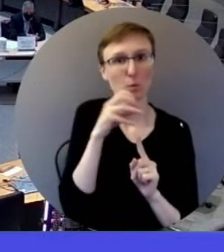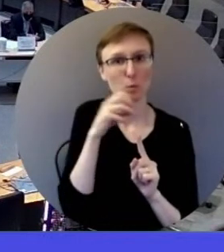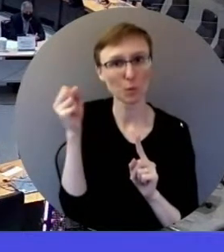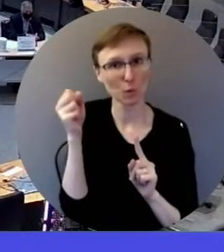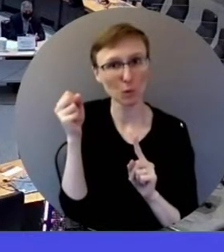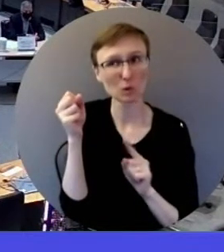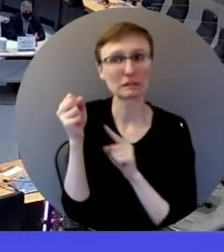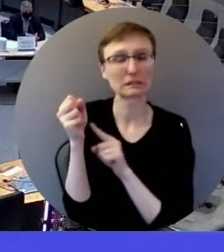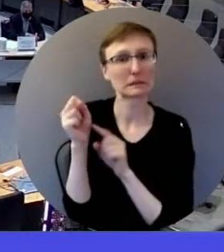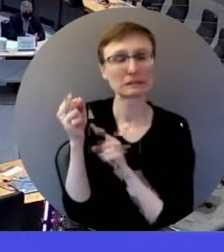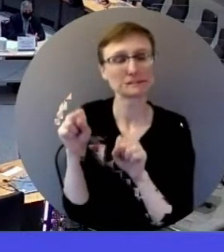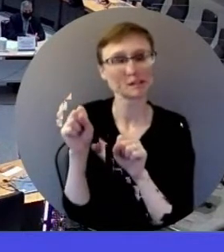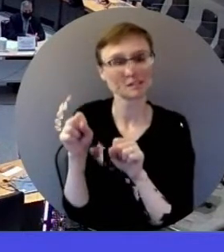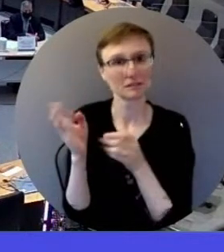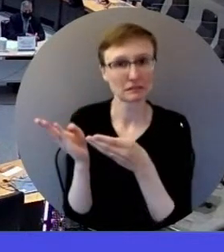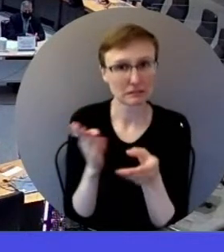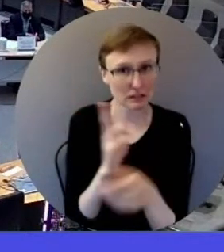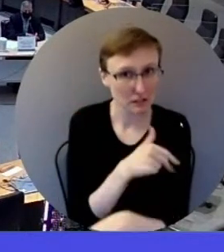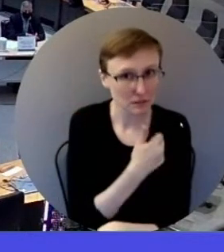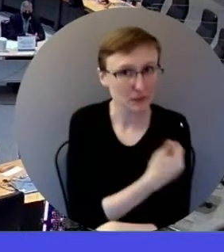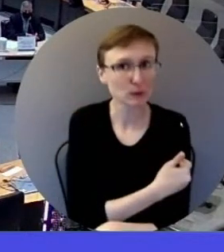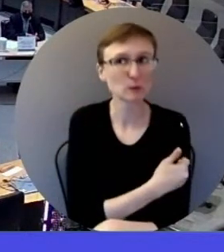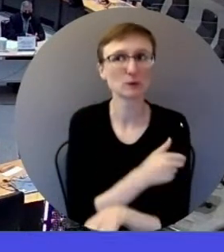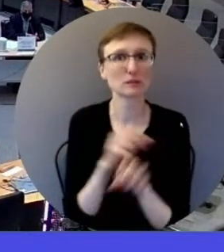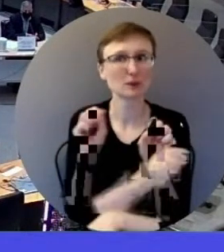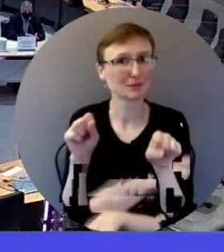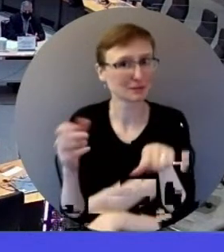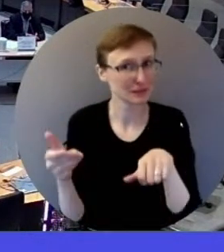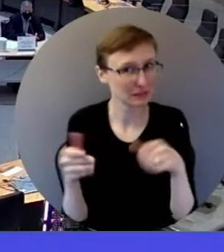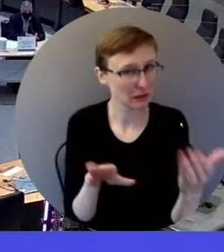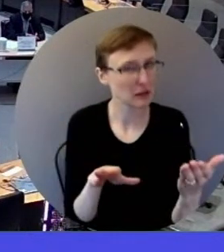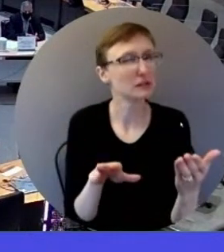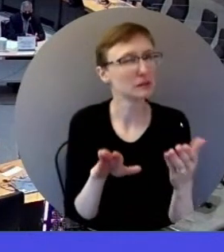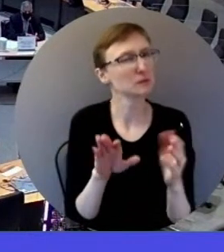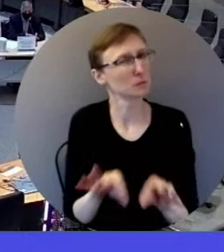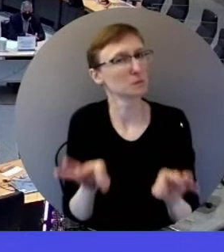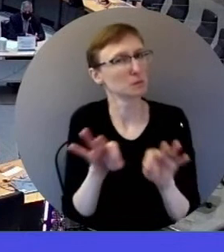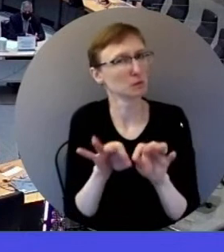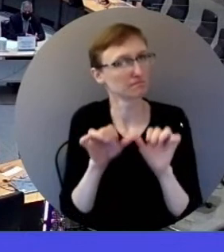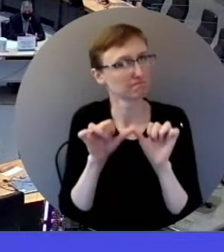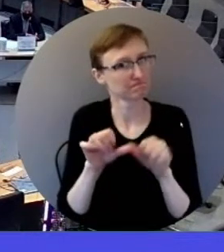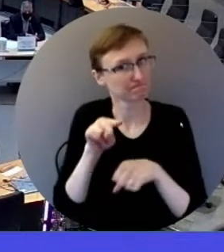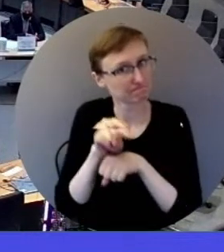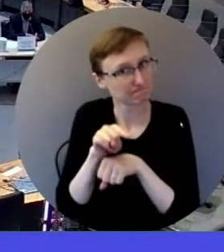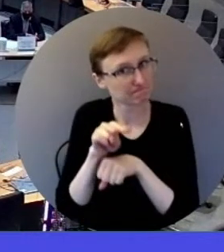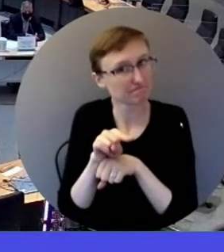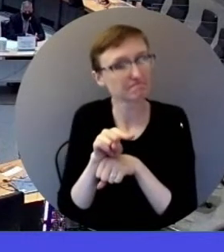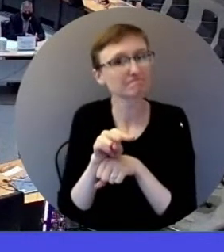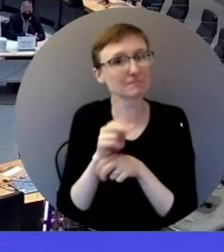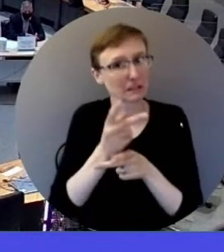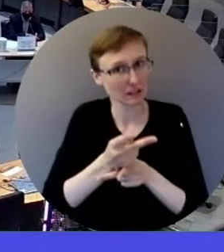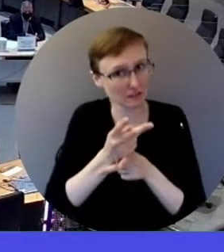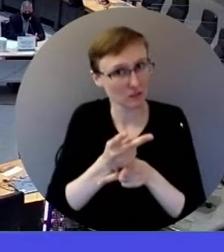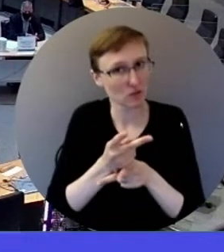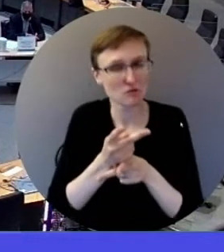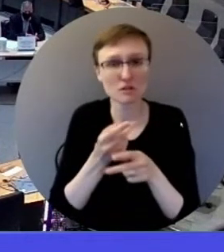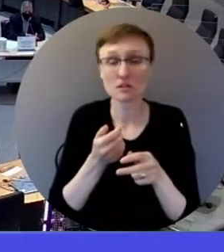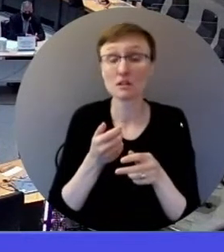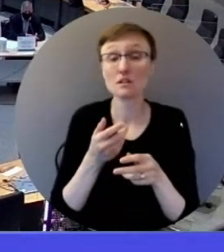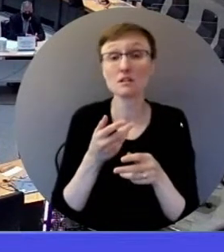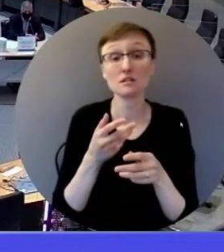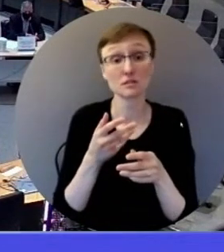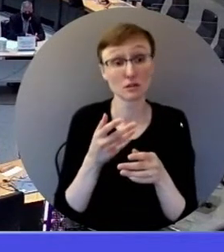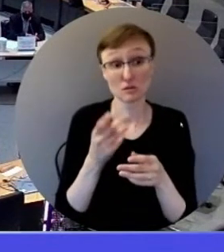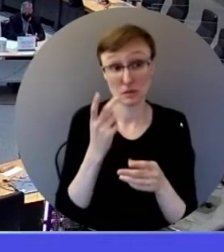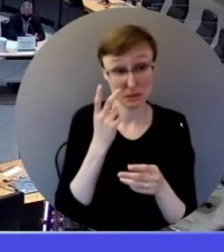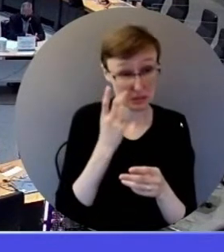death. And so we have to monitor as we go step by step, more close